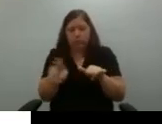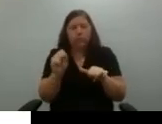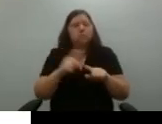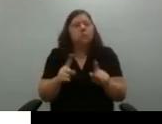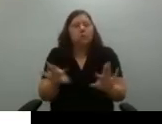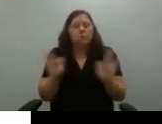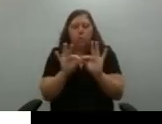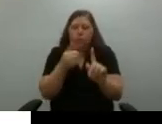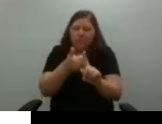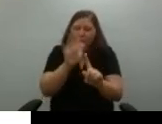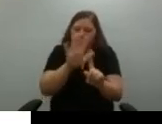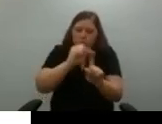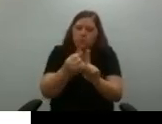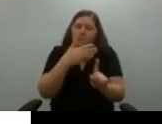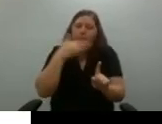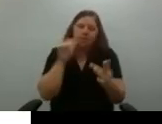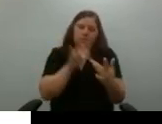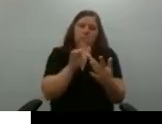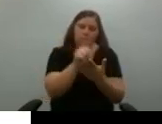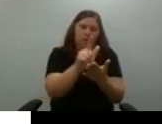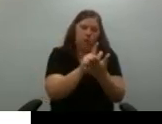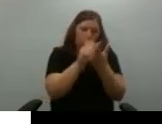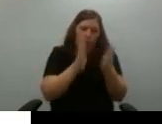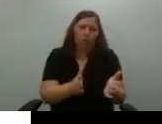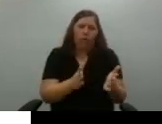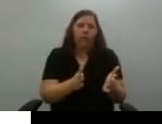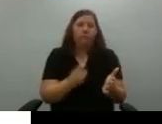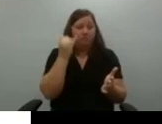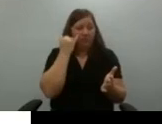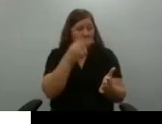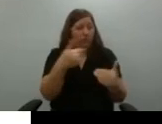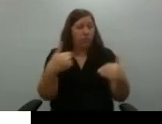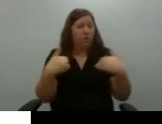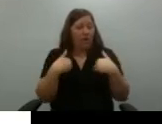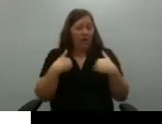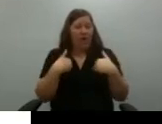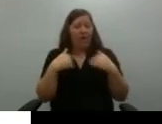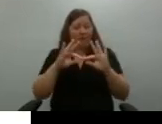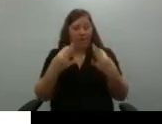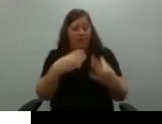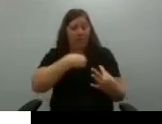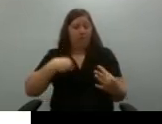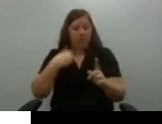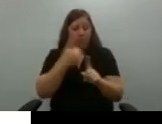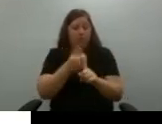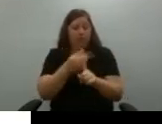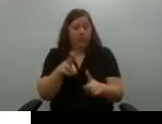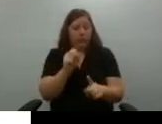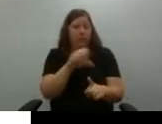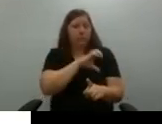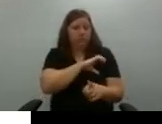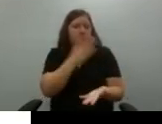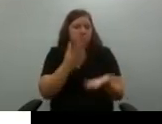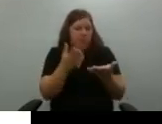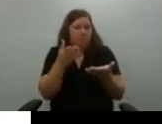eligibility. If you have a US citizen or a lawful permanent resident family member, you may be eligible for them